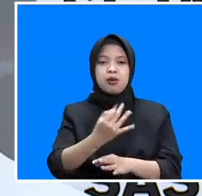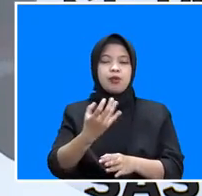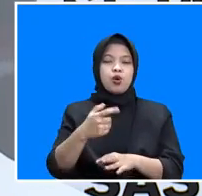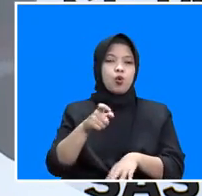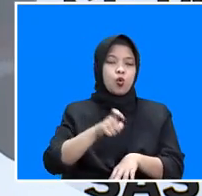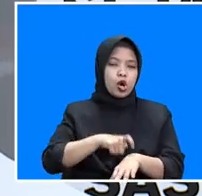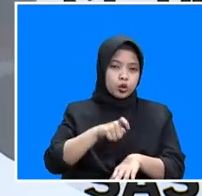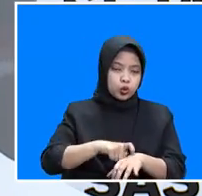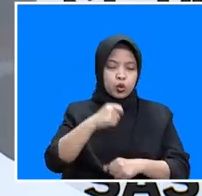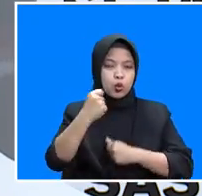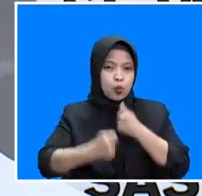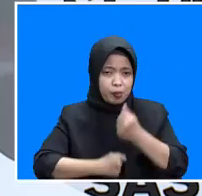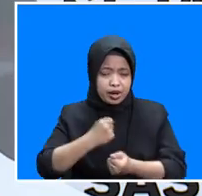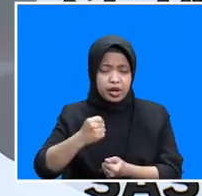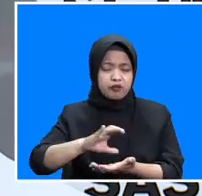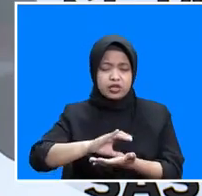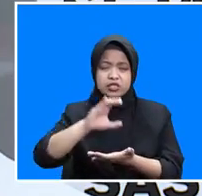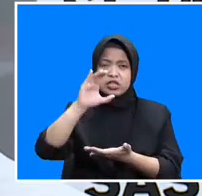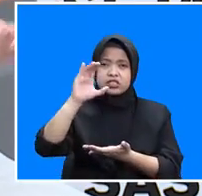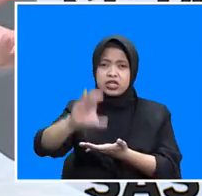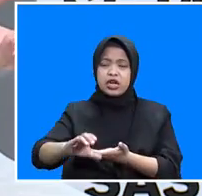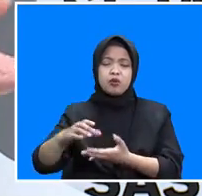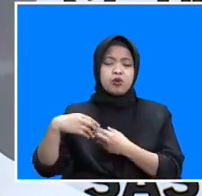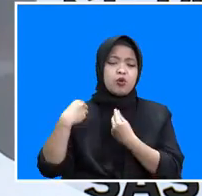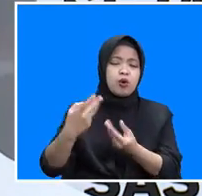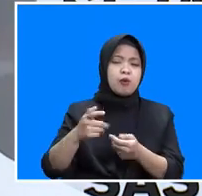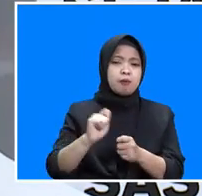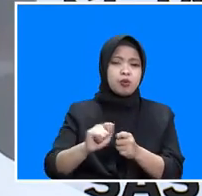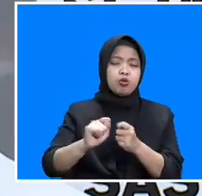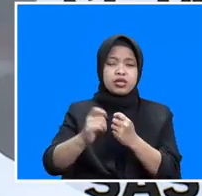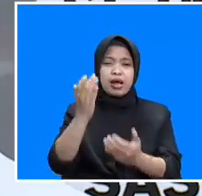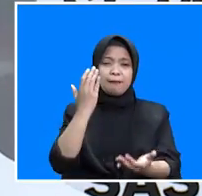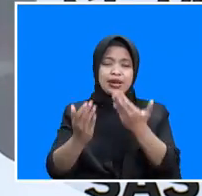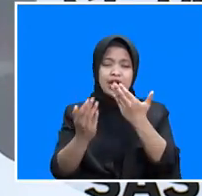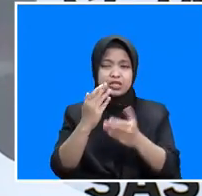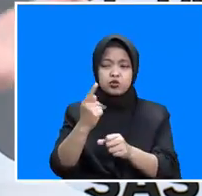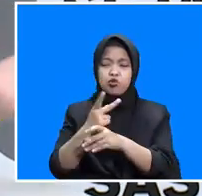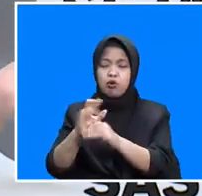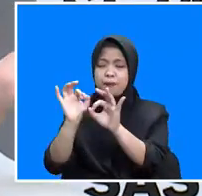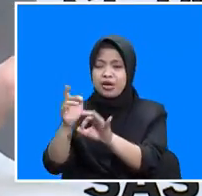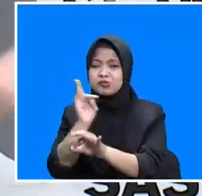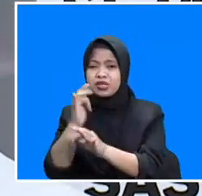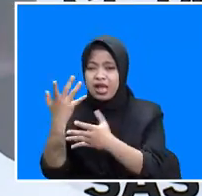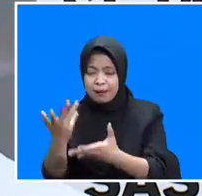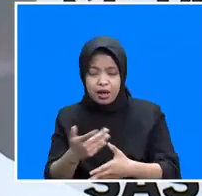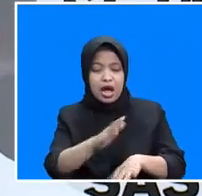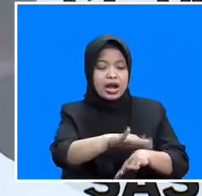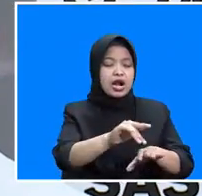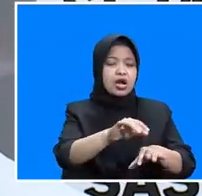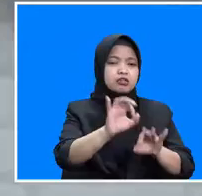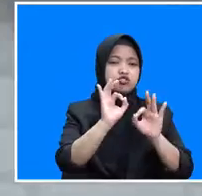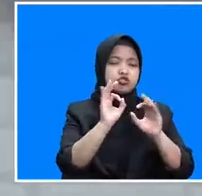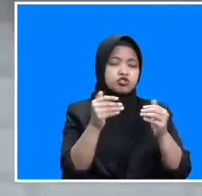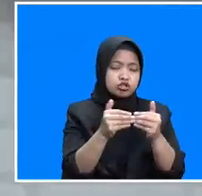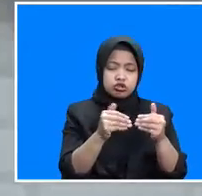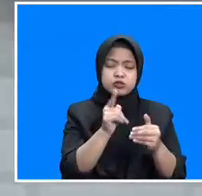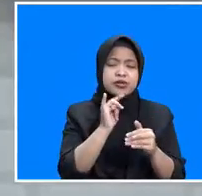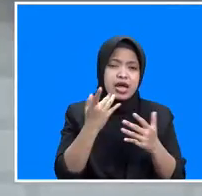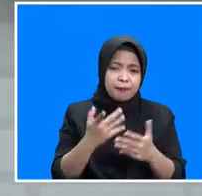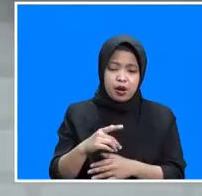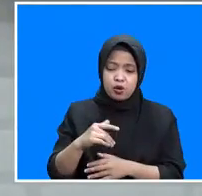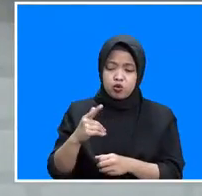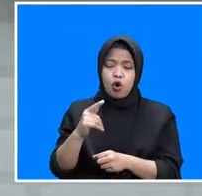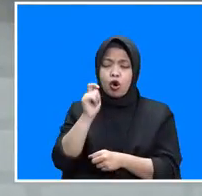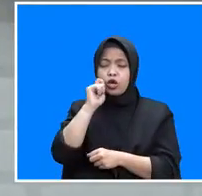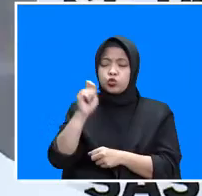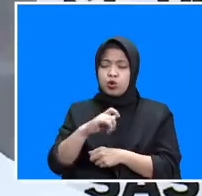fantastic learning platforms, whether that be for teachers, whether it be for students, whether it be for parents. You know, it's really been most